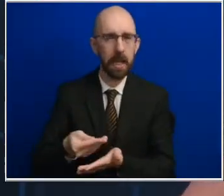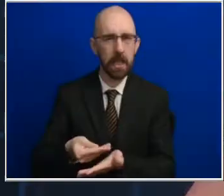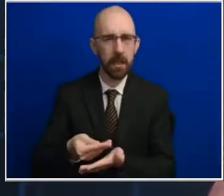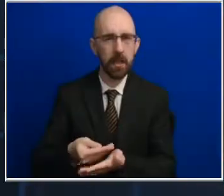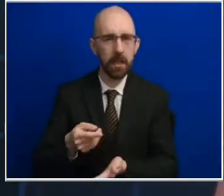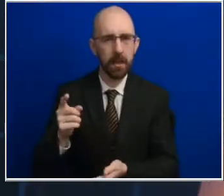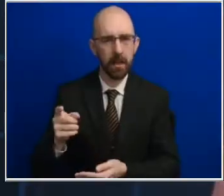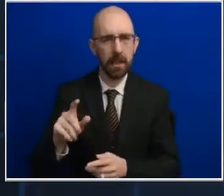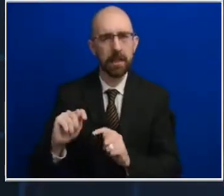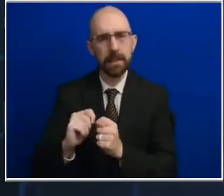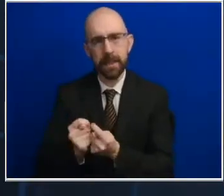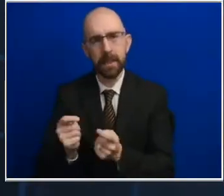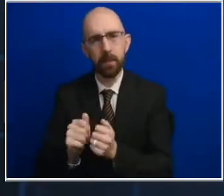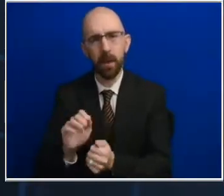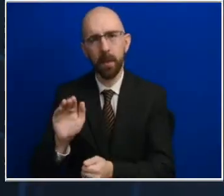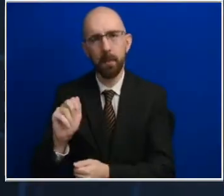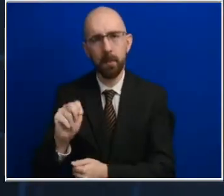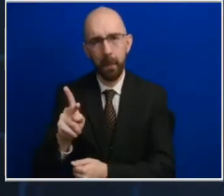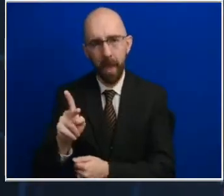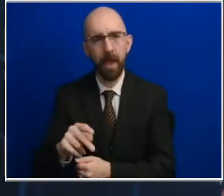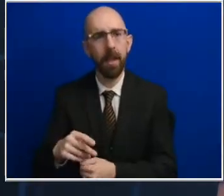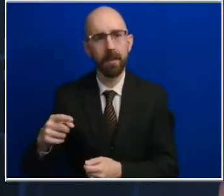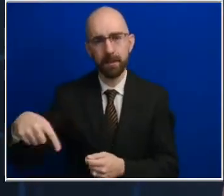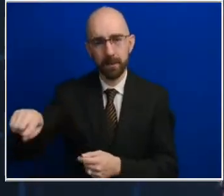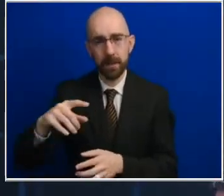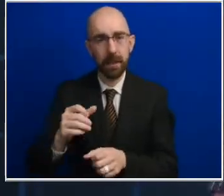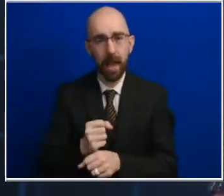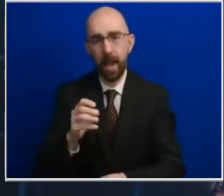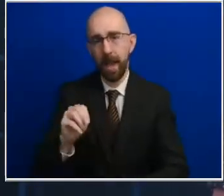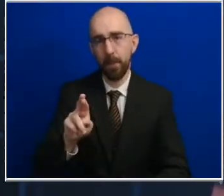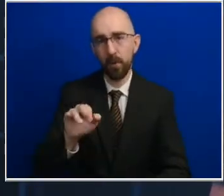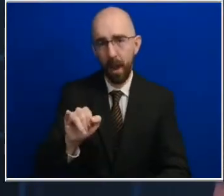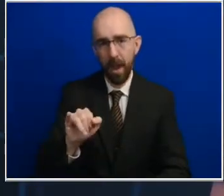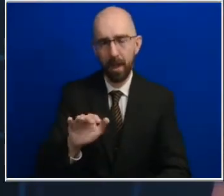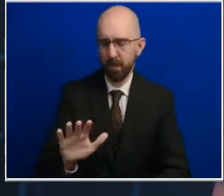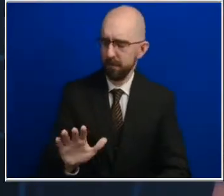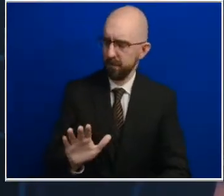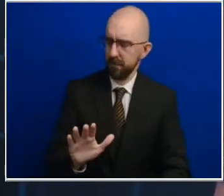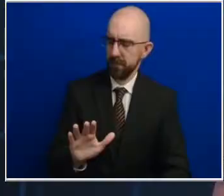with a bank, and they had gotten an MRI, or an